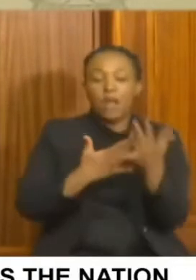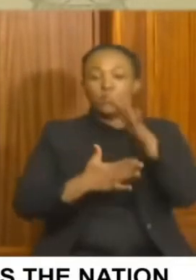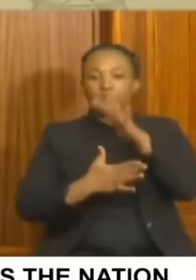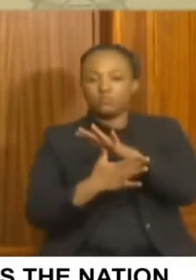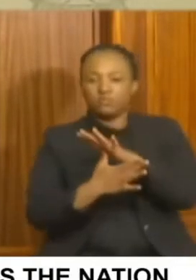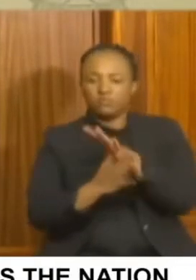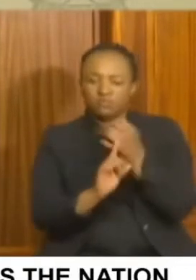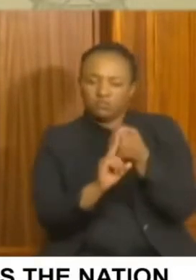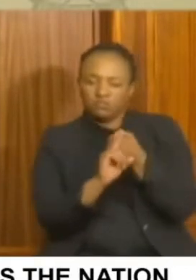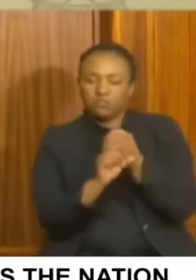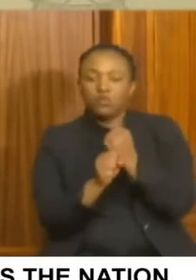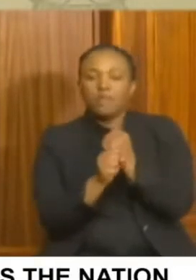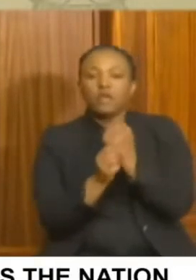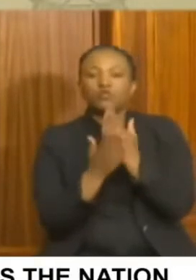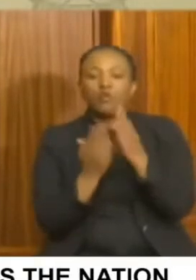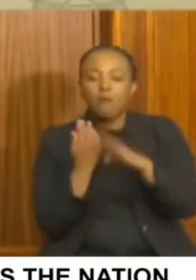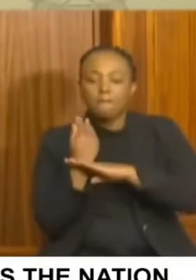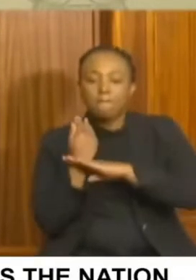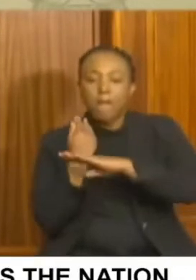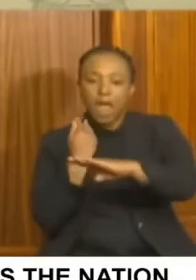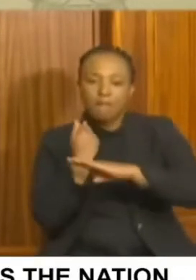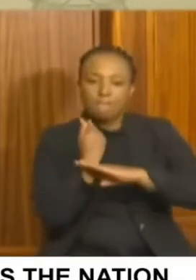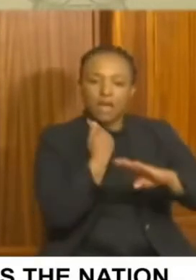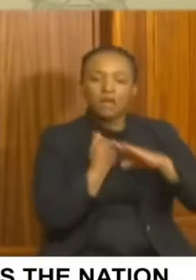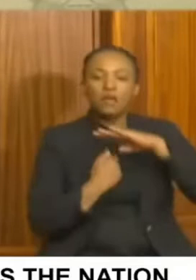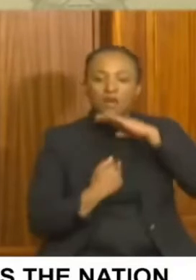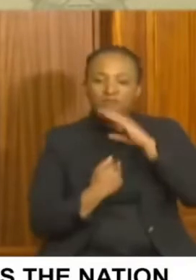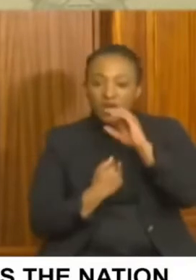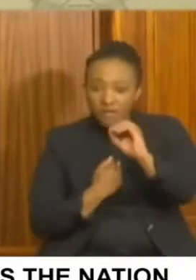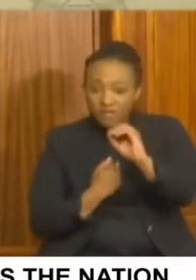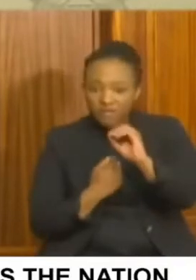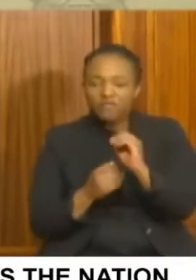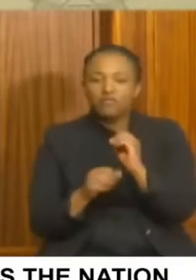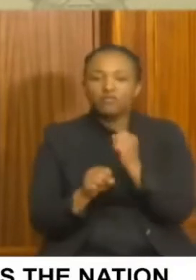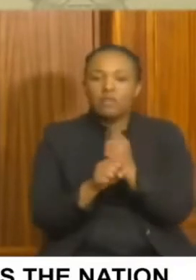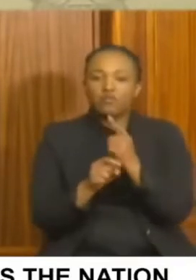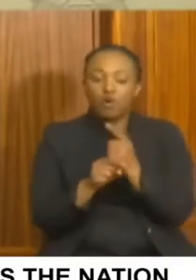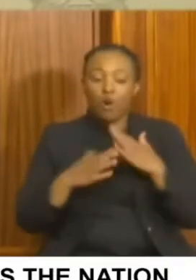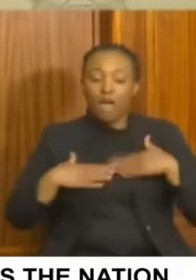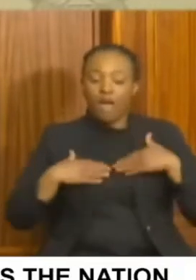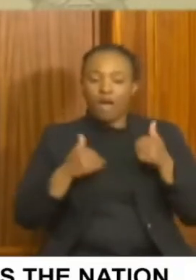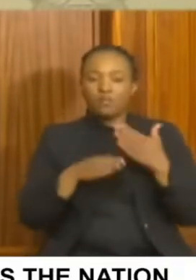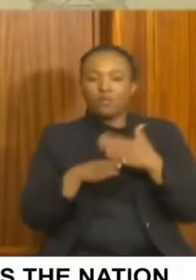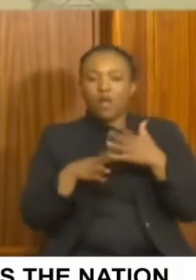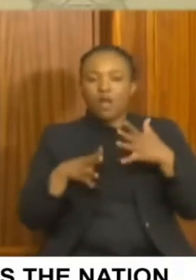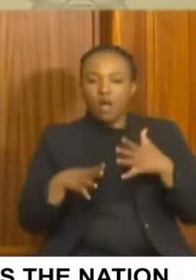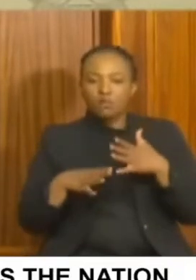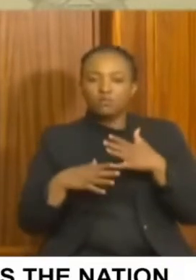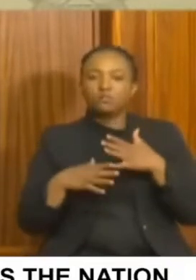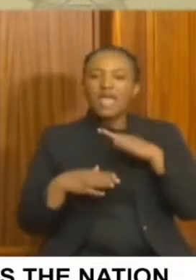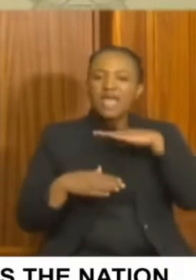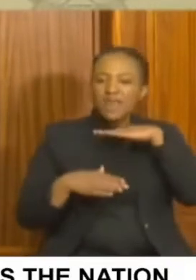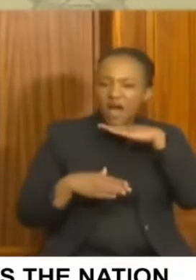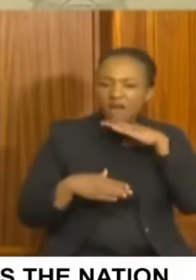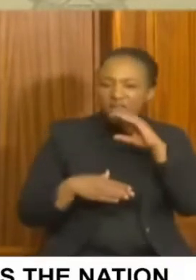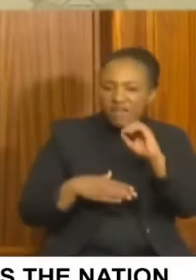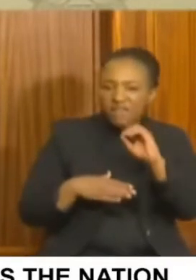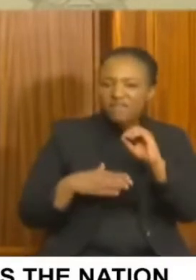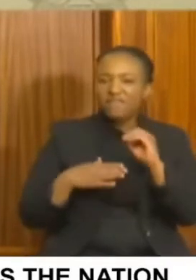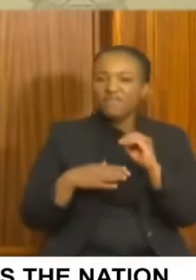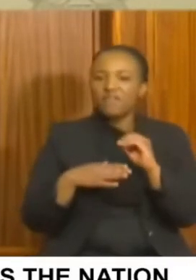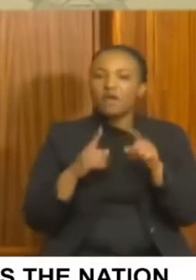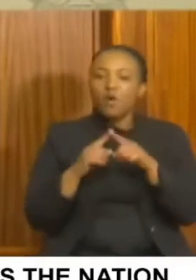beds, enough health workers, enough ventilators, enough